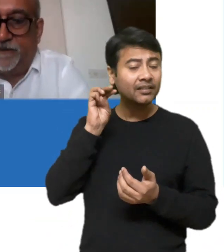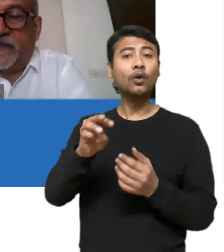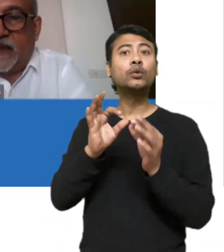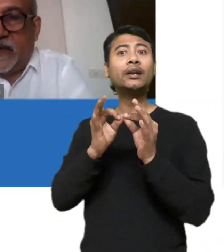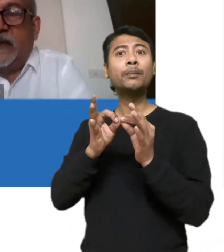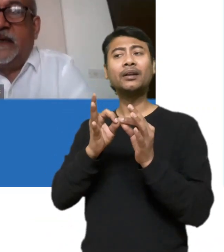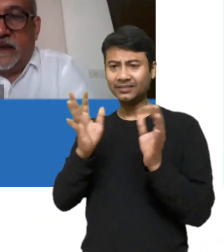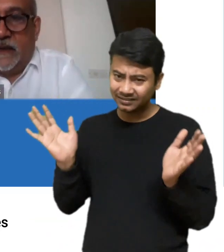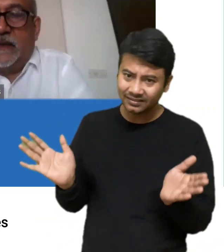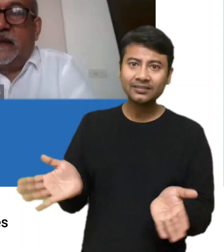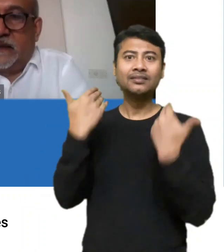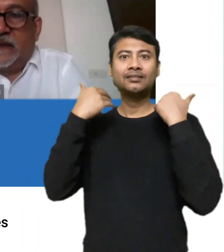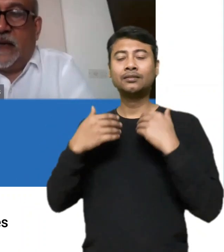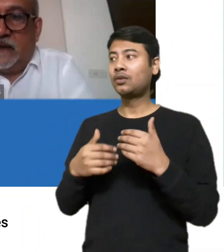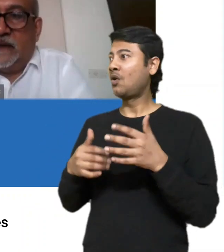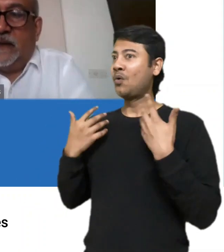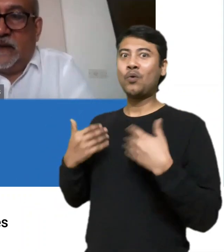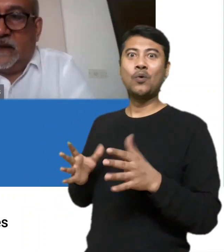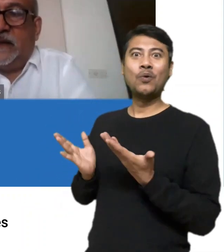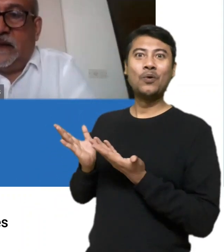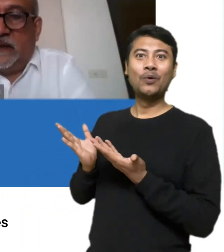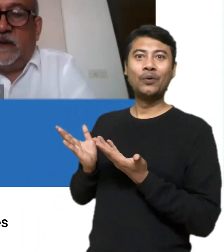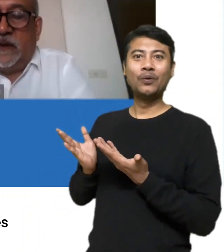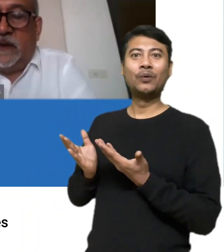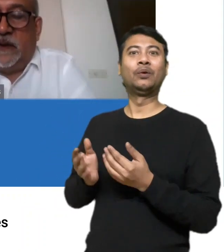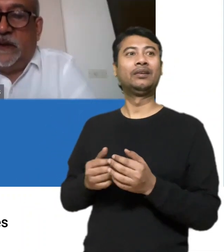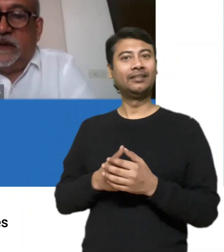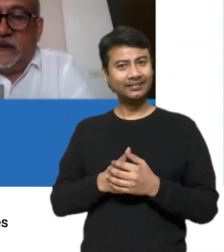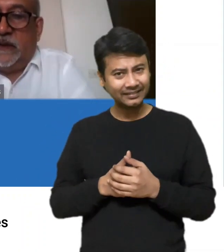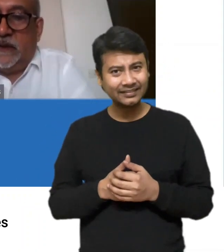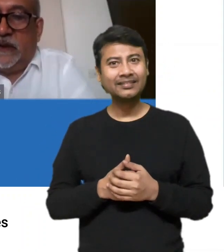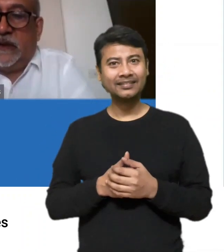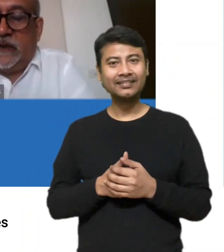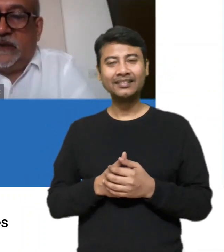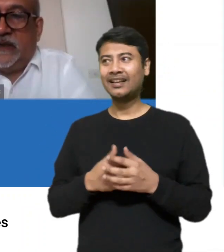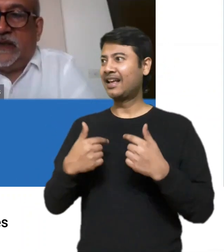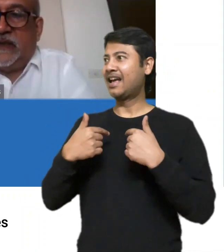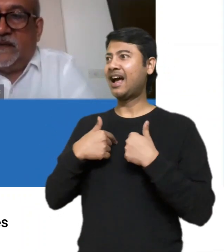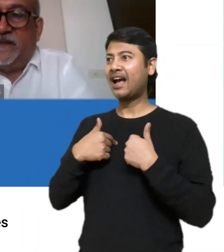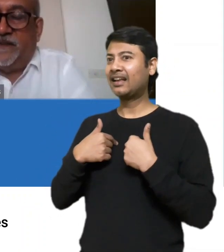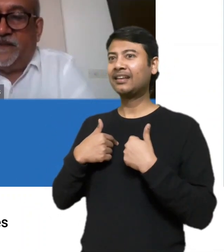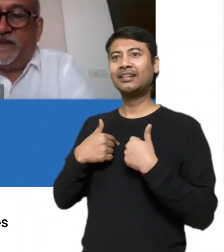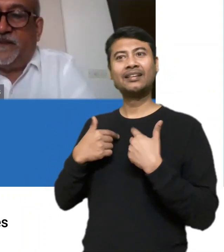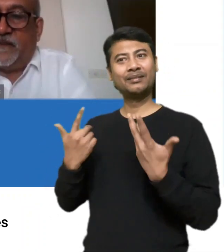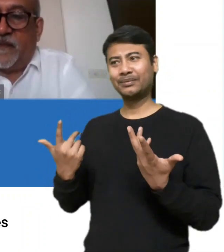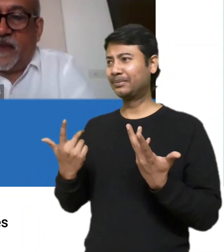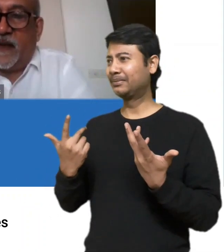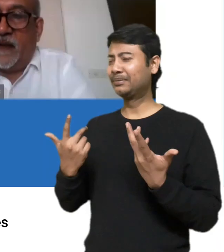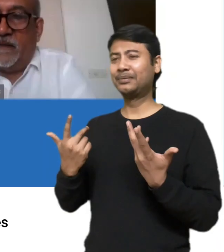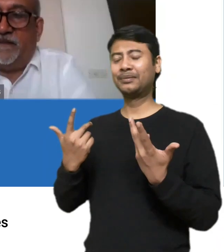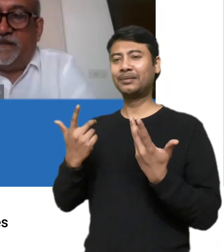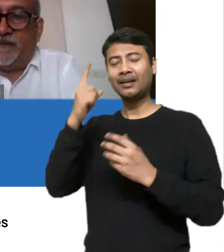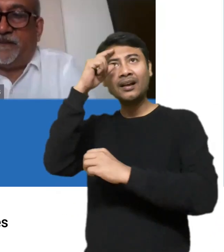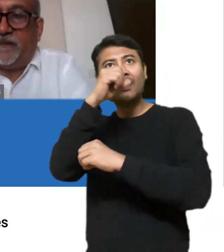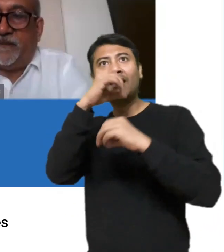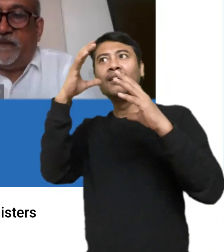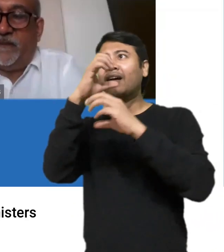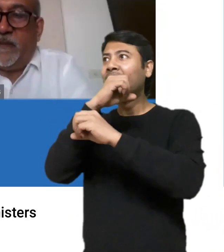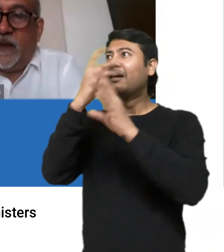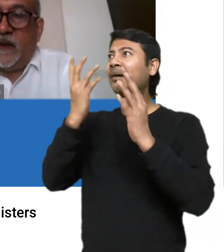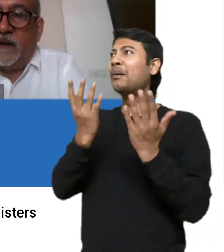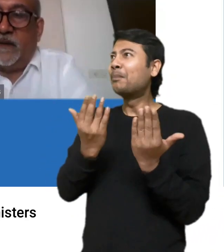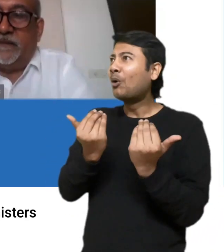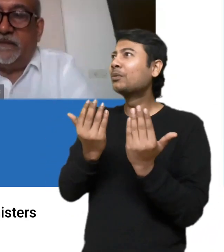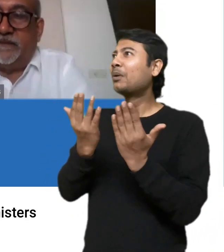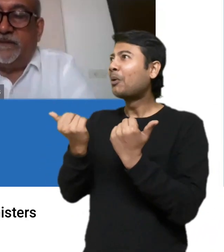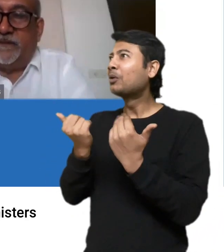interpreters. No, great, Yeah. great. And No, I can this, think I can think many possibilities, but since